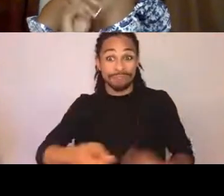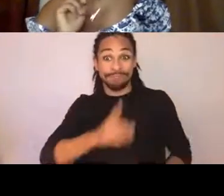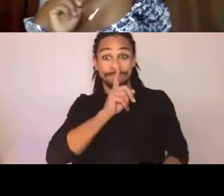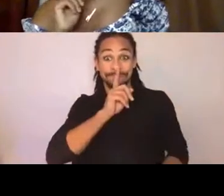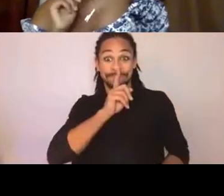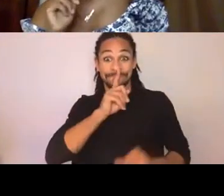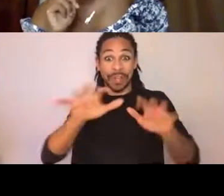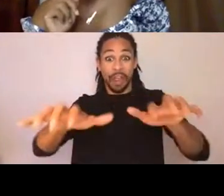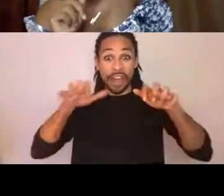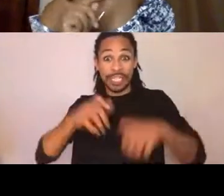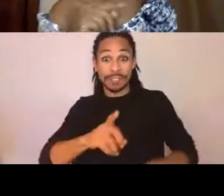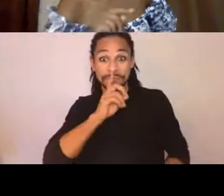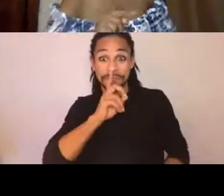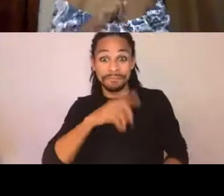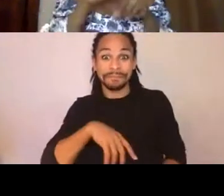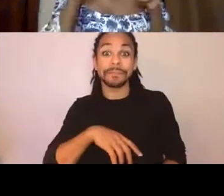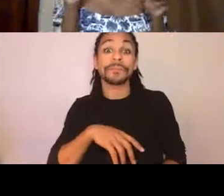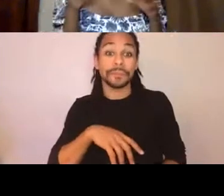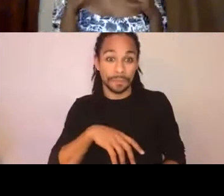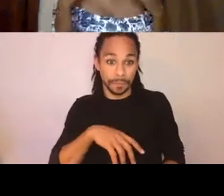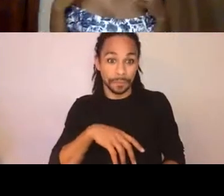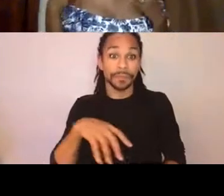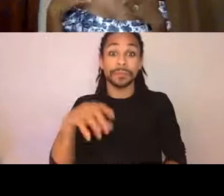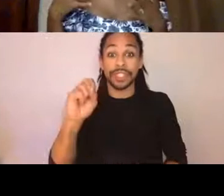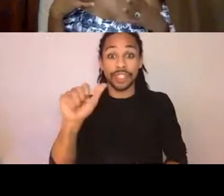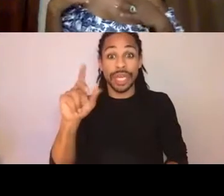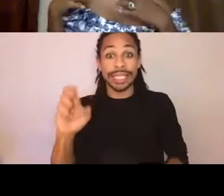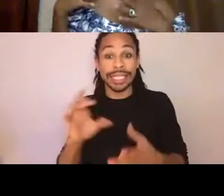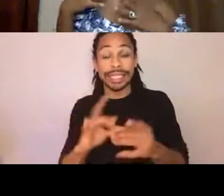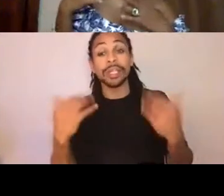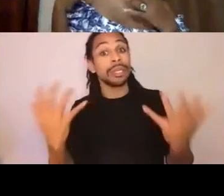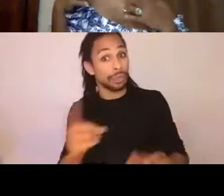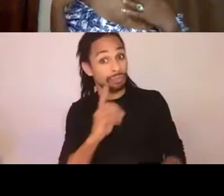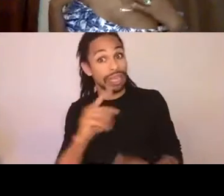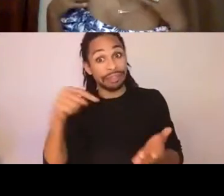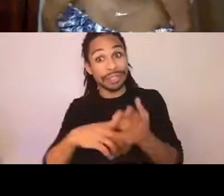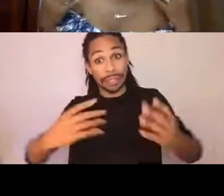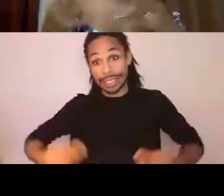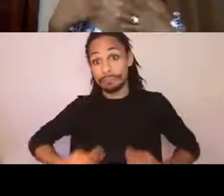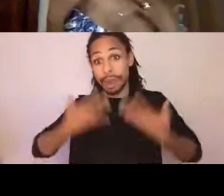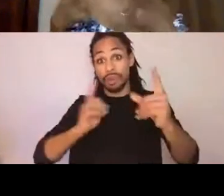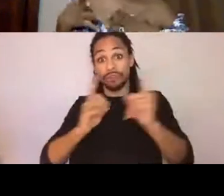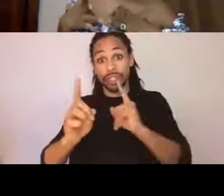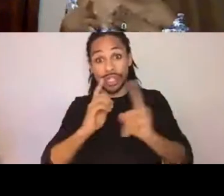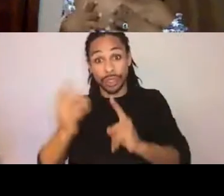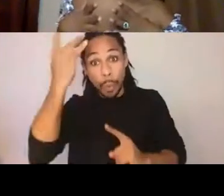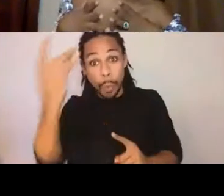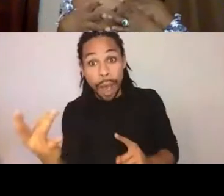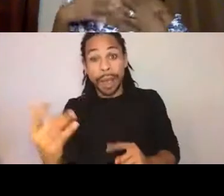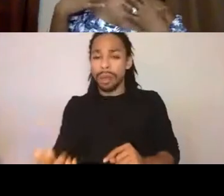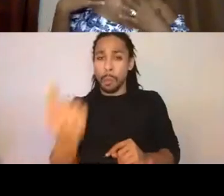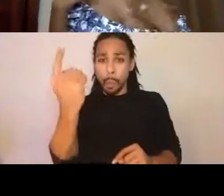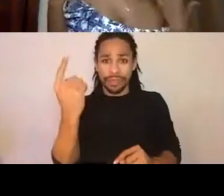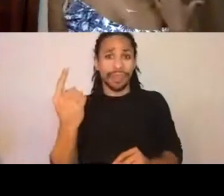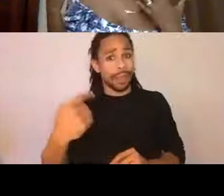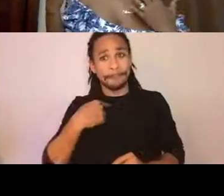Well, can I say one thing? This is such an inspiring conversation because one of the things that I'm very interested in